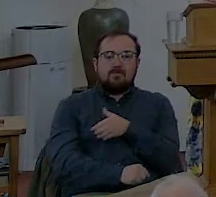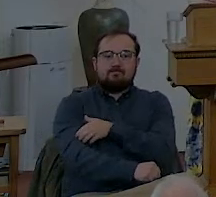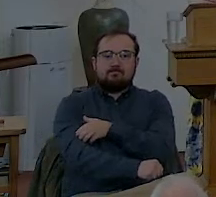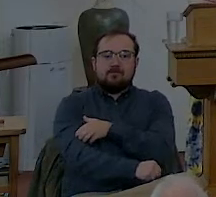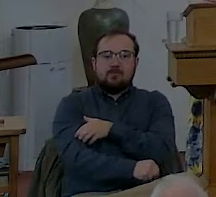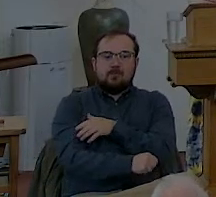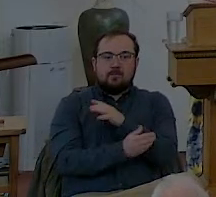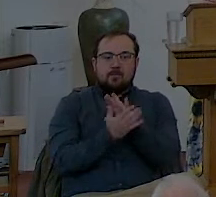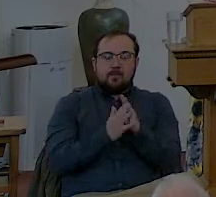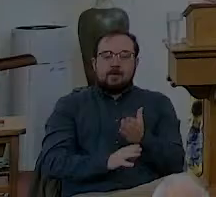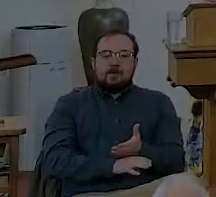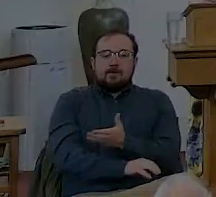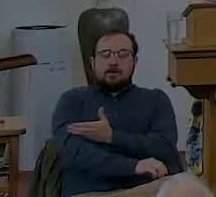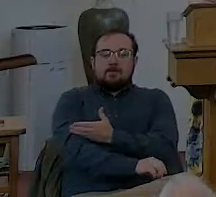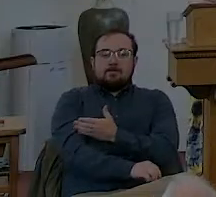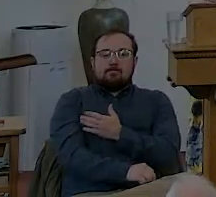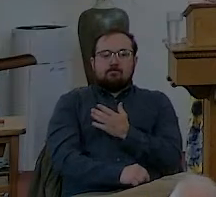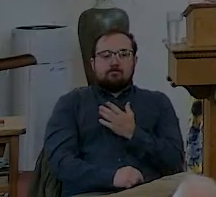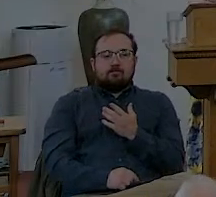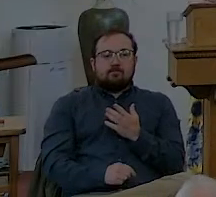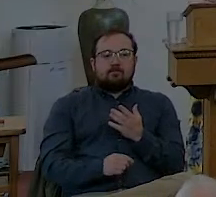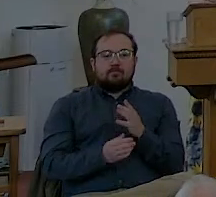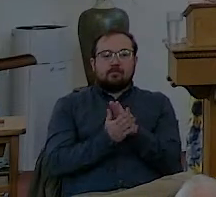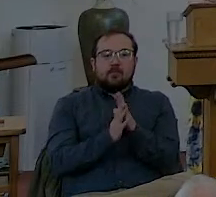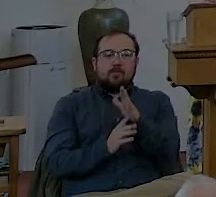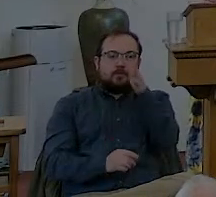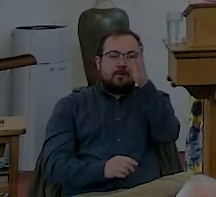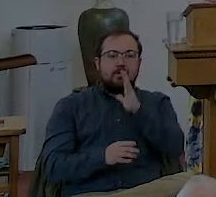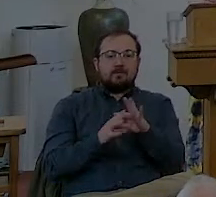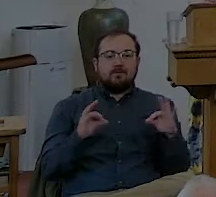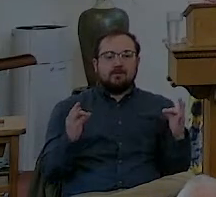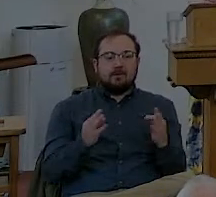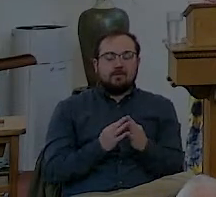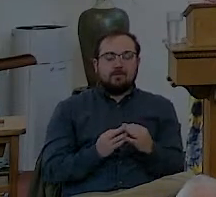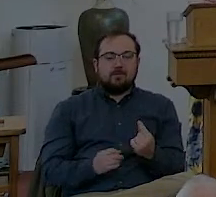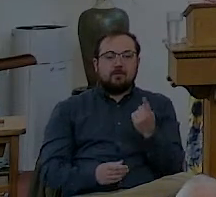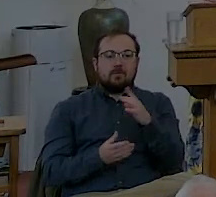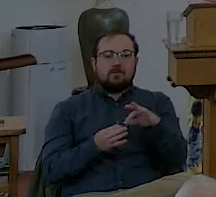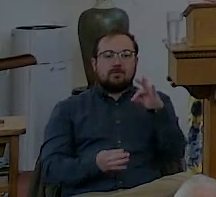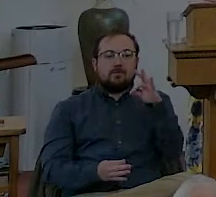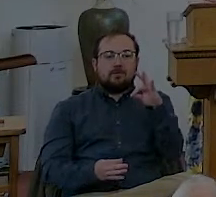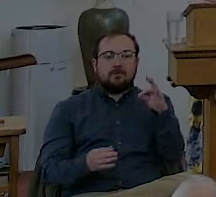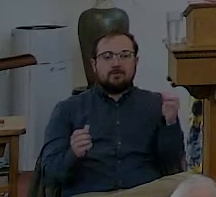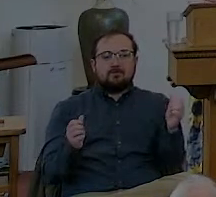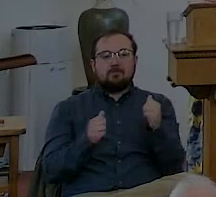family, the one Spirit, the Spirit of love that unites us.